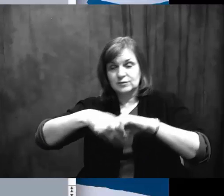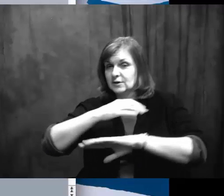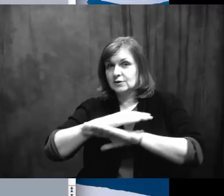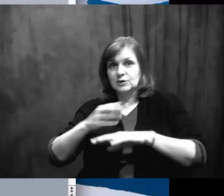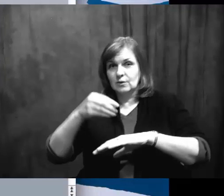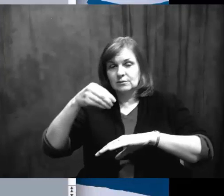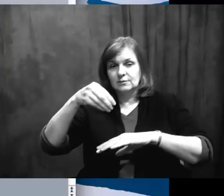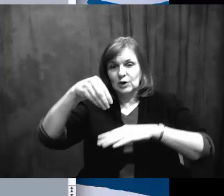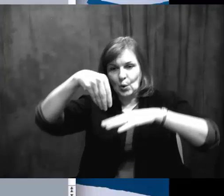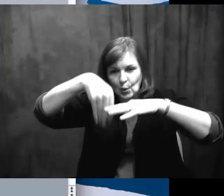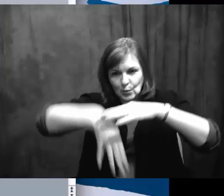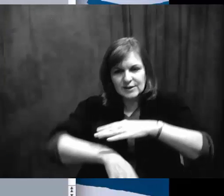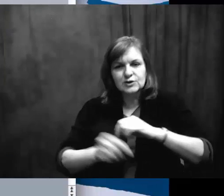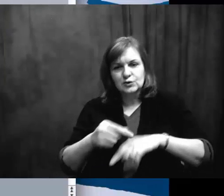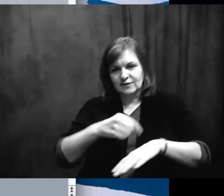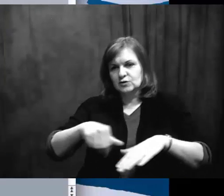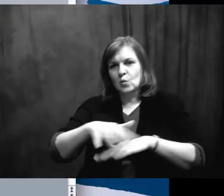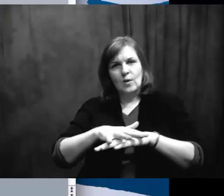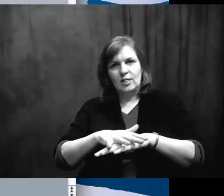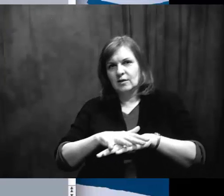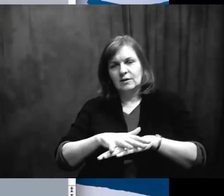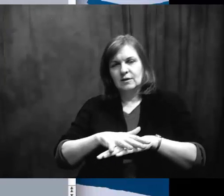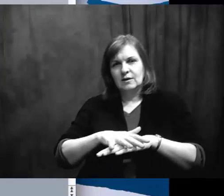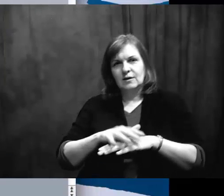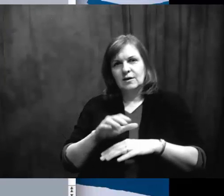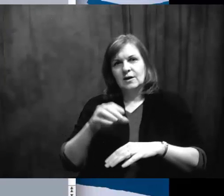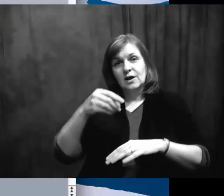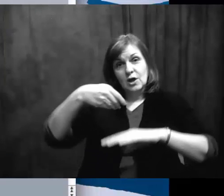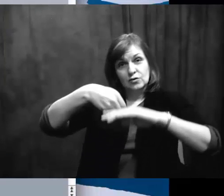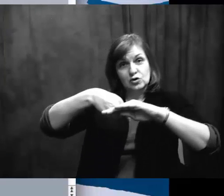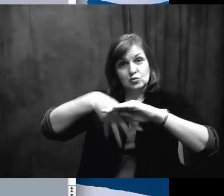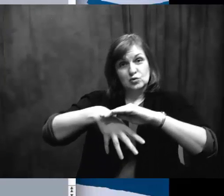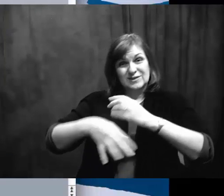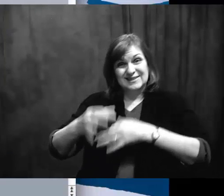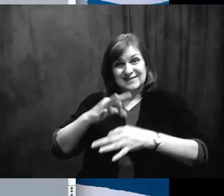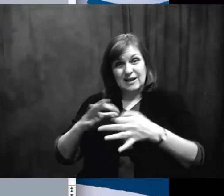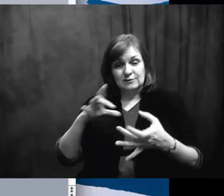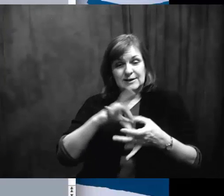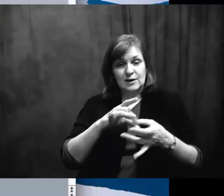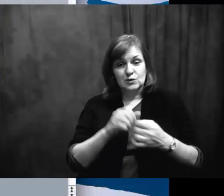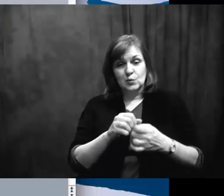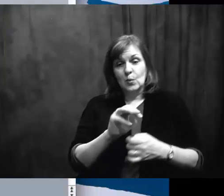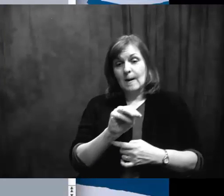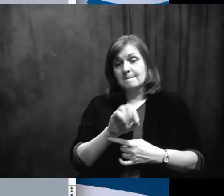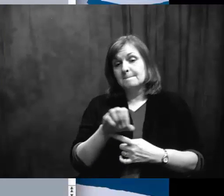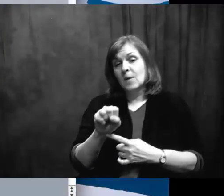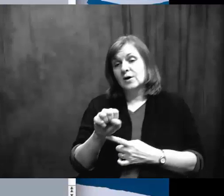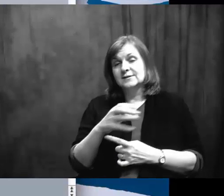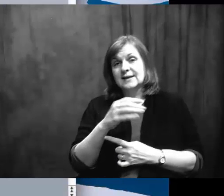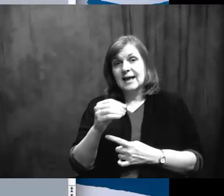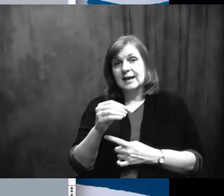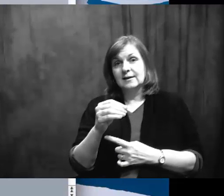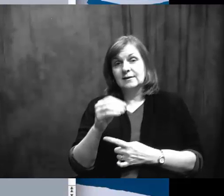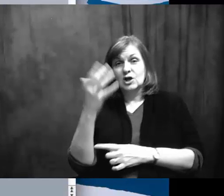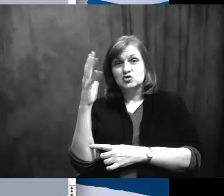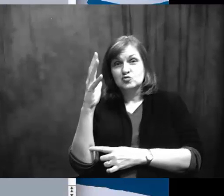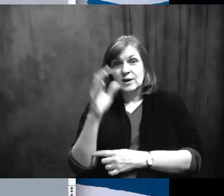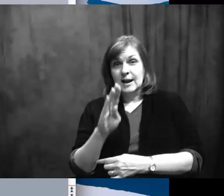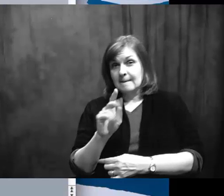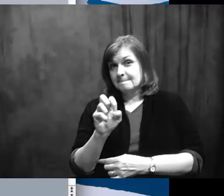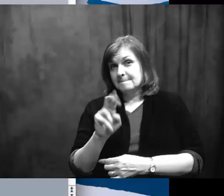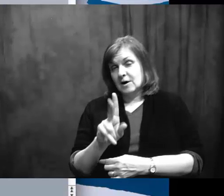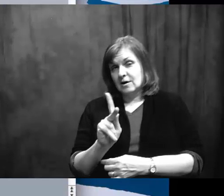do not grow in the soil. Orchid roots actually grow on mosses and on the bark